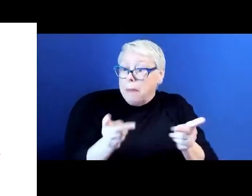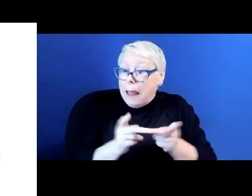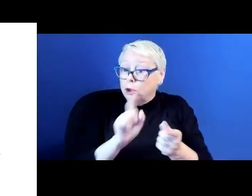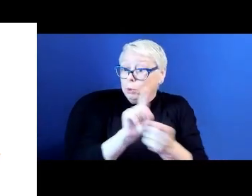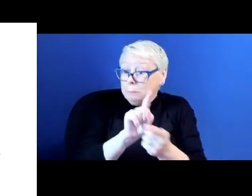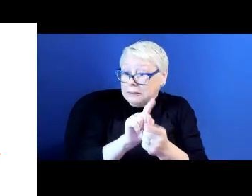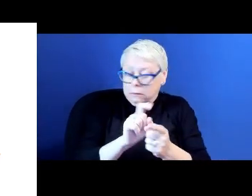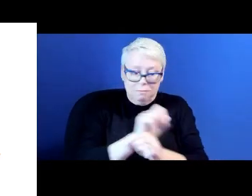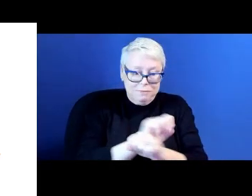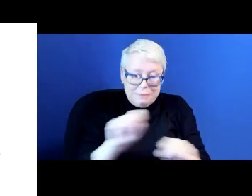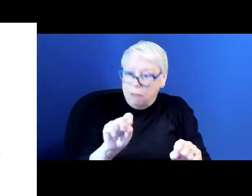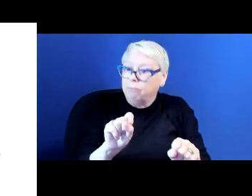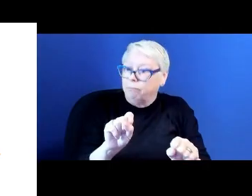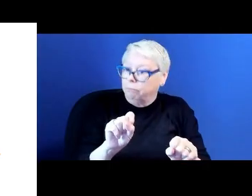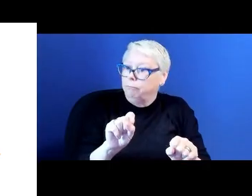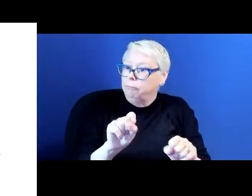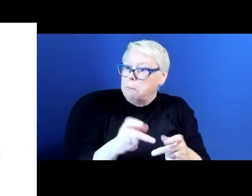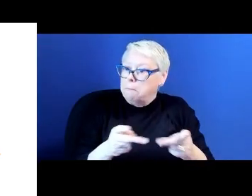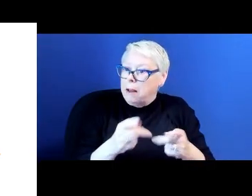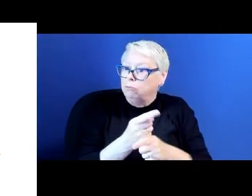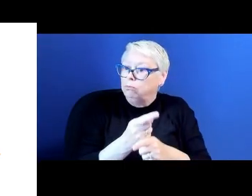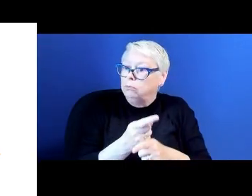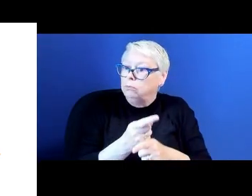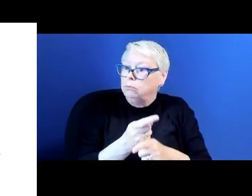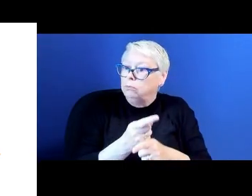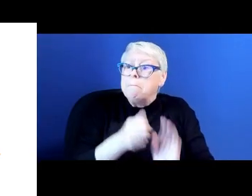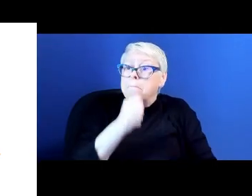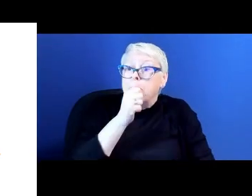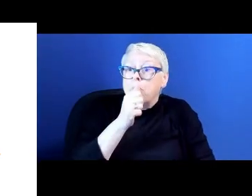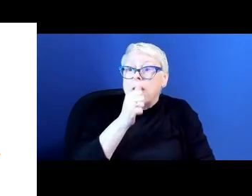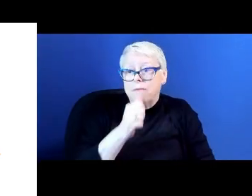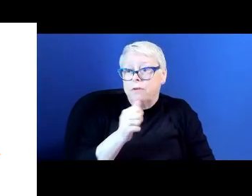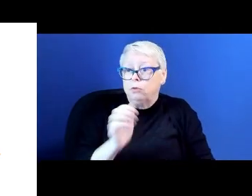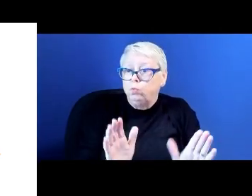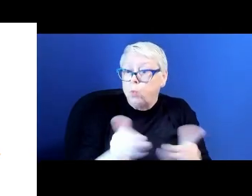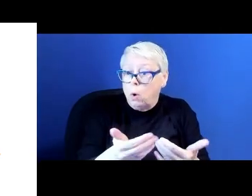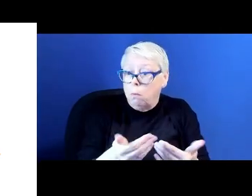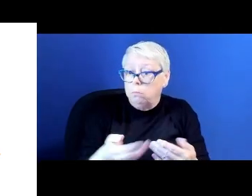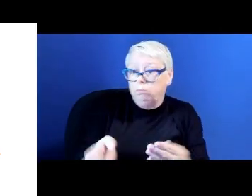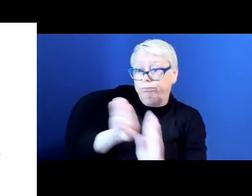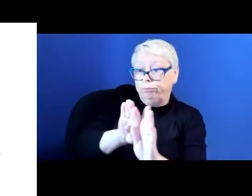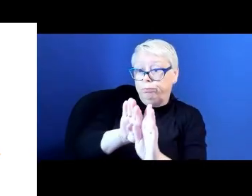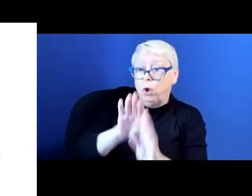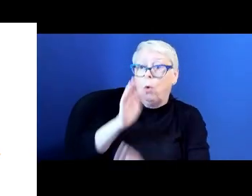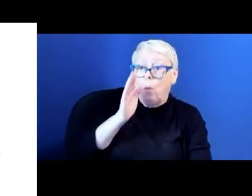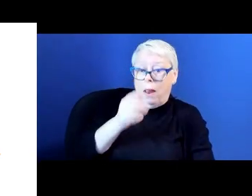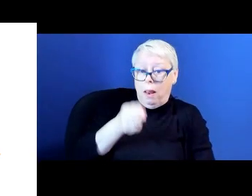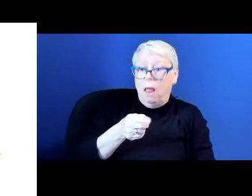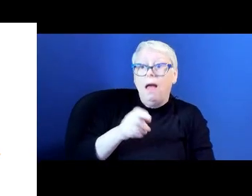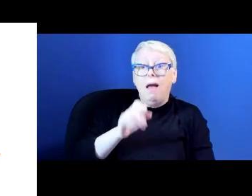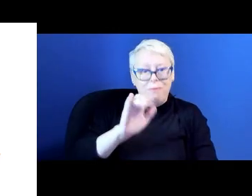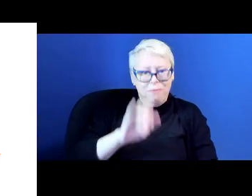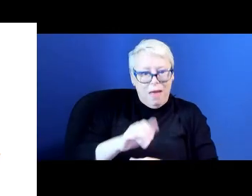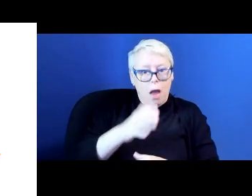this is to hold conversations in private areas, and it will address the trust